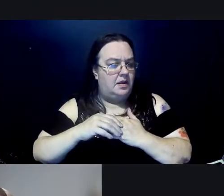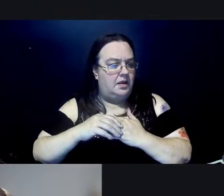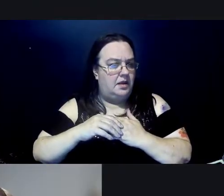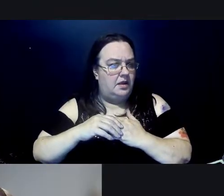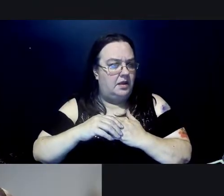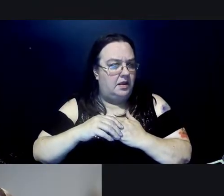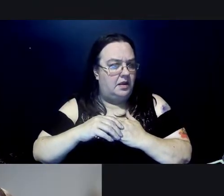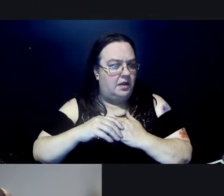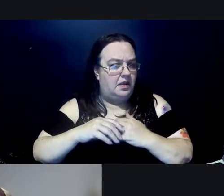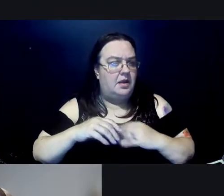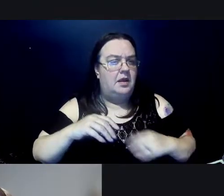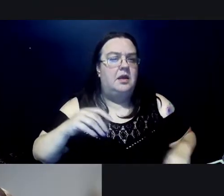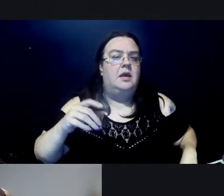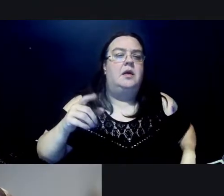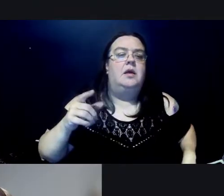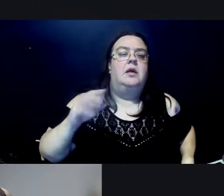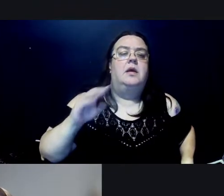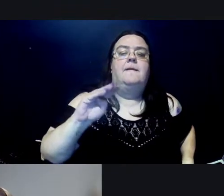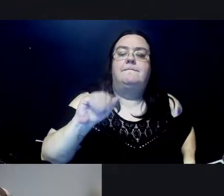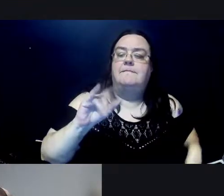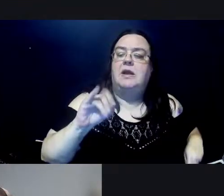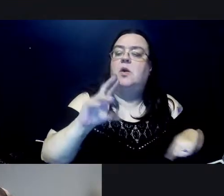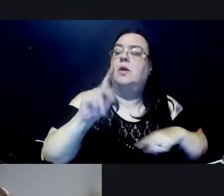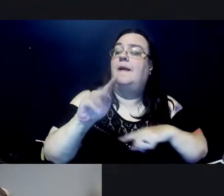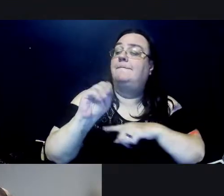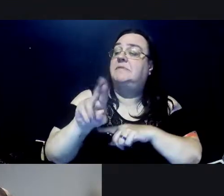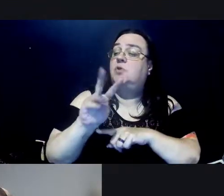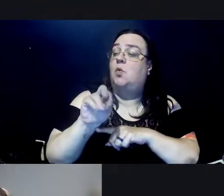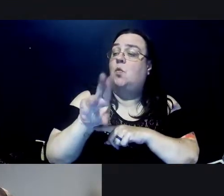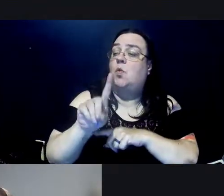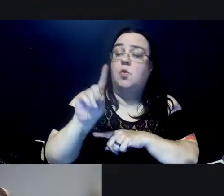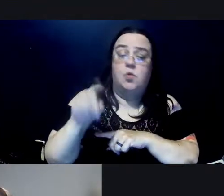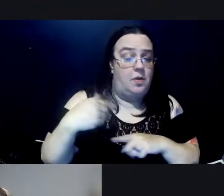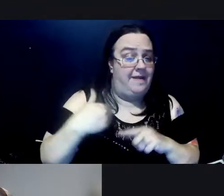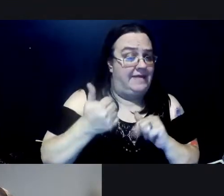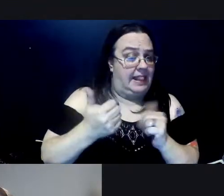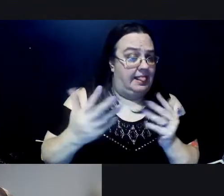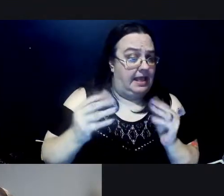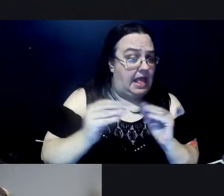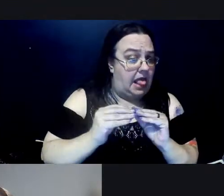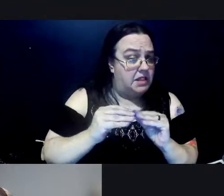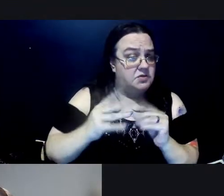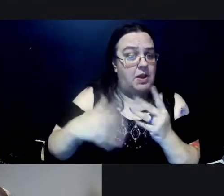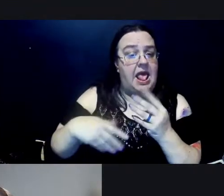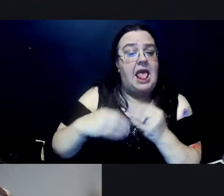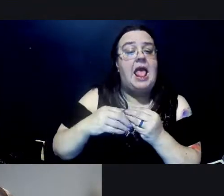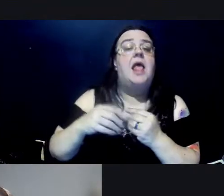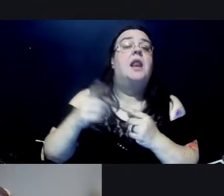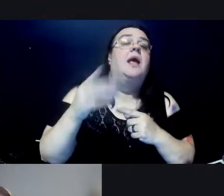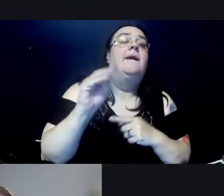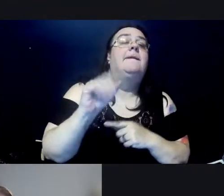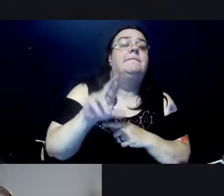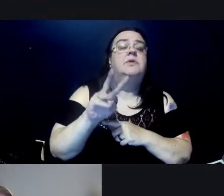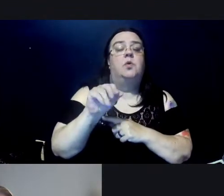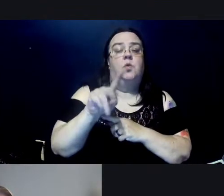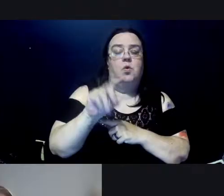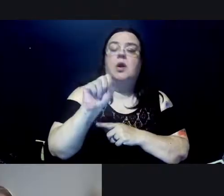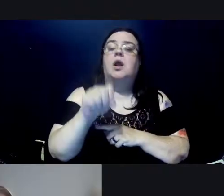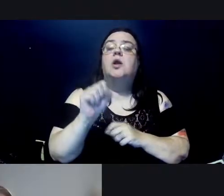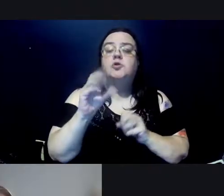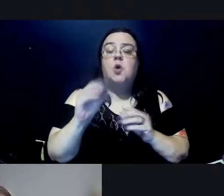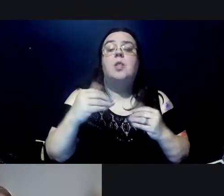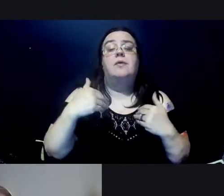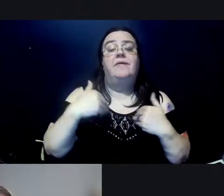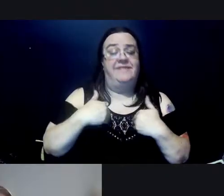Okay. Mr. Ward, do you have anything else to add on any of? Yeah, so there's been